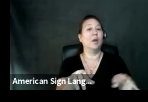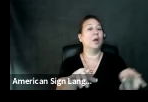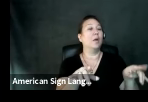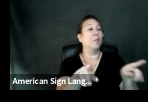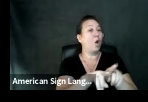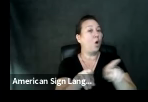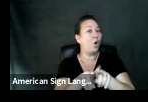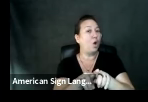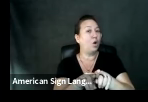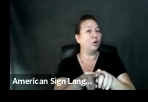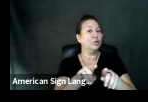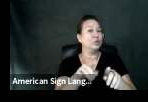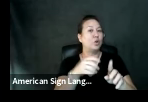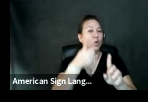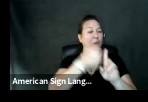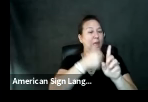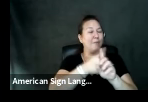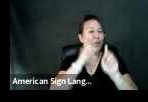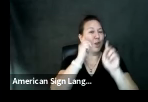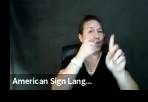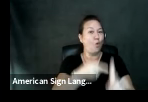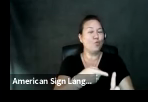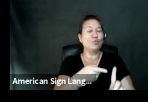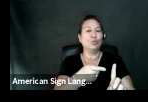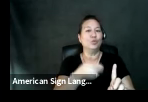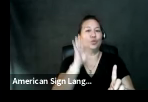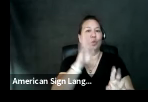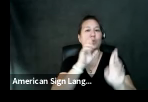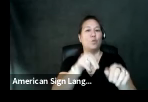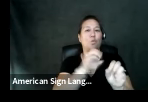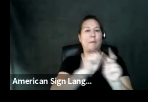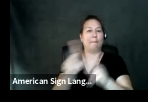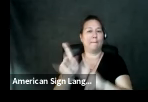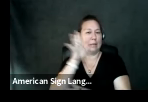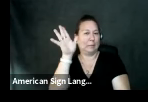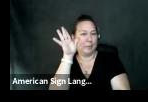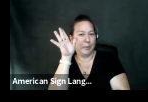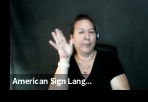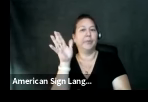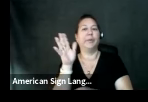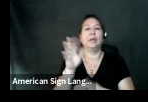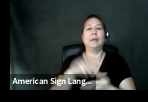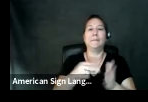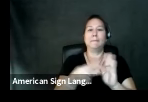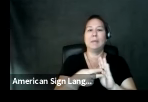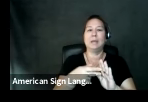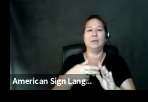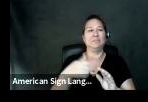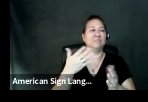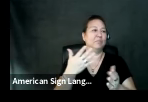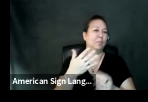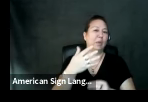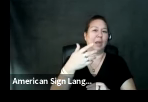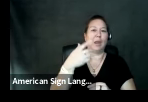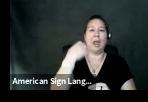be aligning very closely to, if you're in elementary, you get a report every trimester, quarterly if